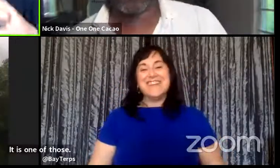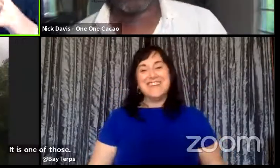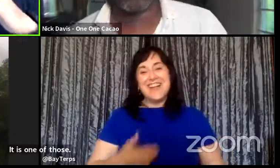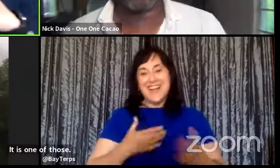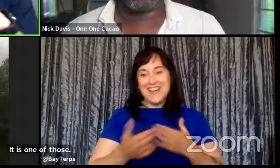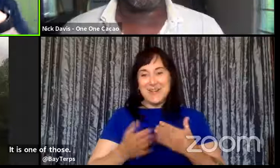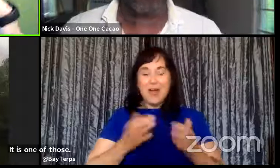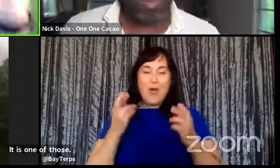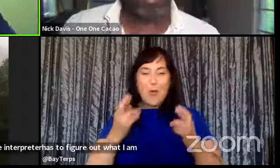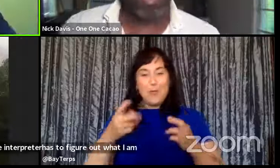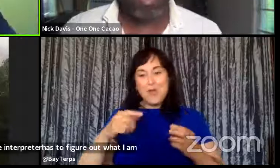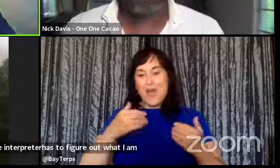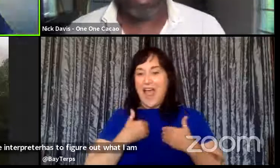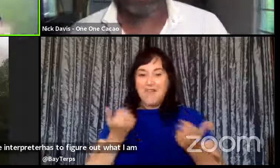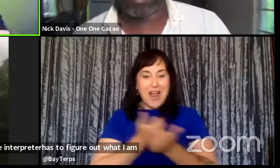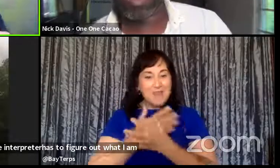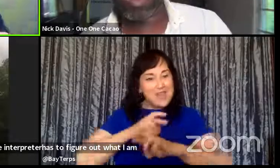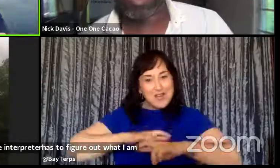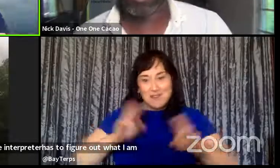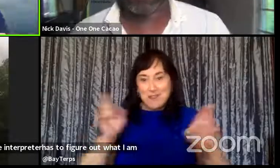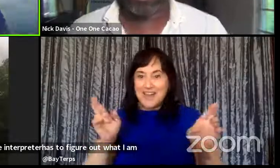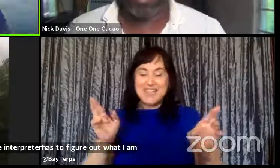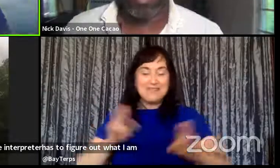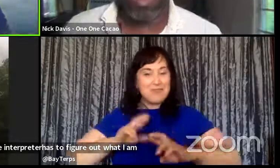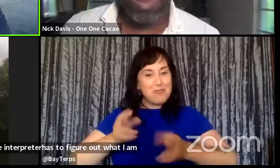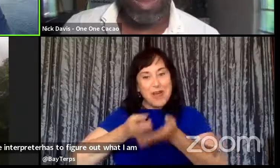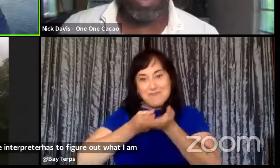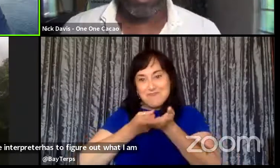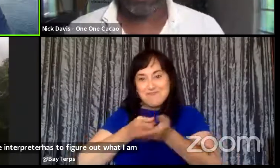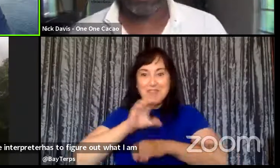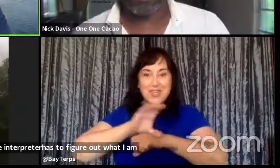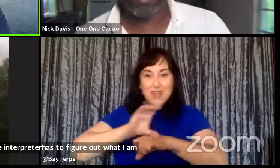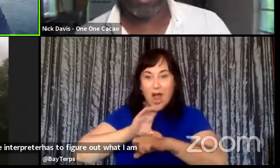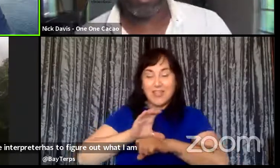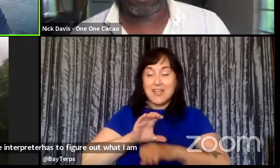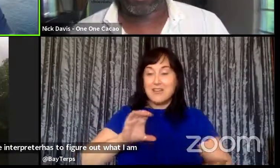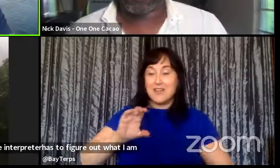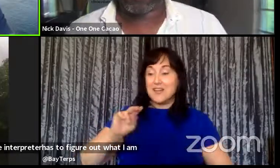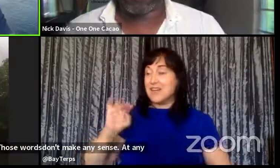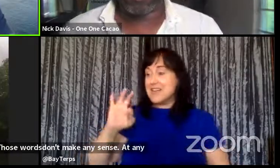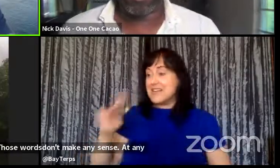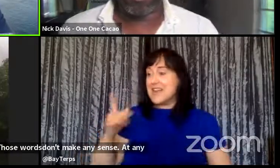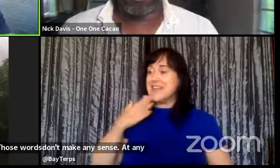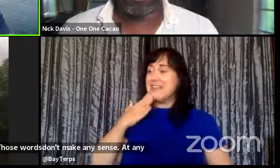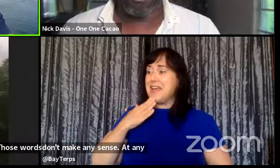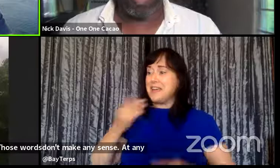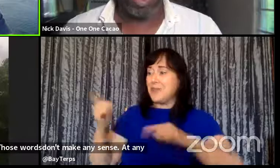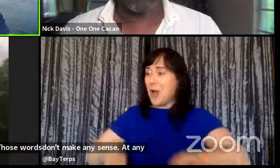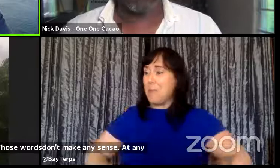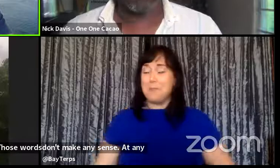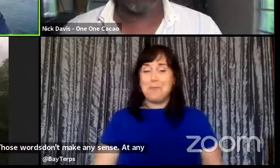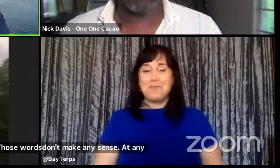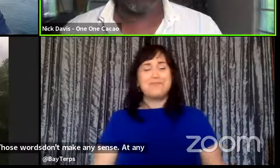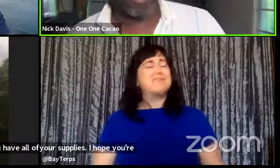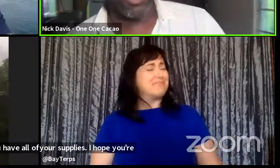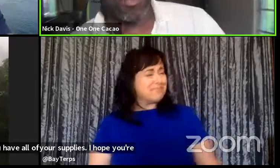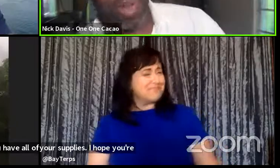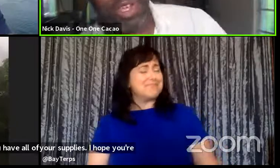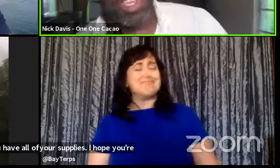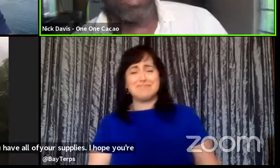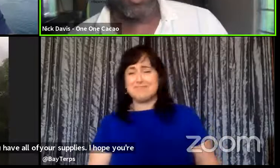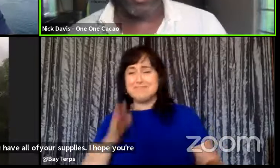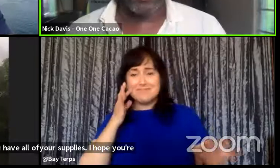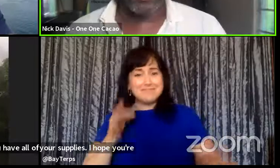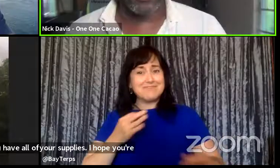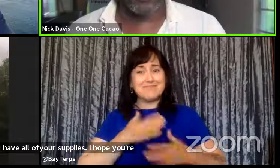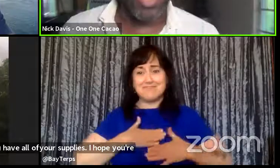all your supplies. I hope you're ready to talk about chocolate. Nick, thanks so much for coming by. Absolutely. Absolute pleasure